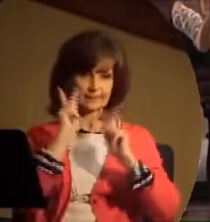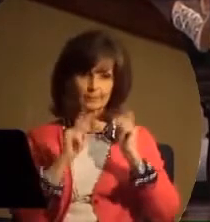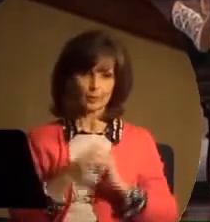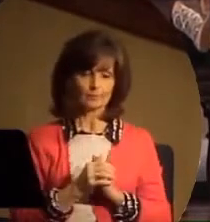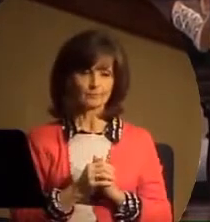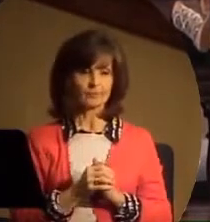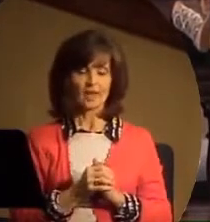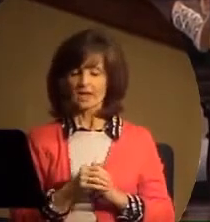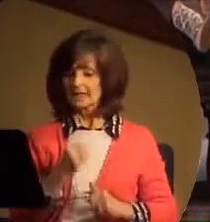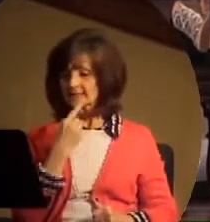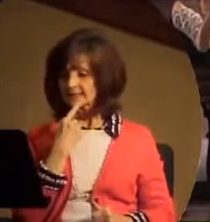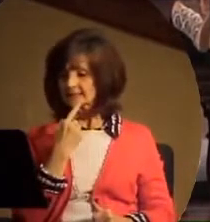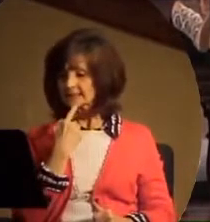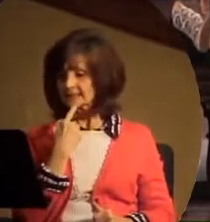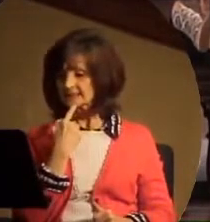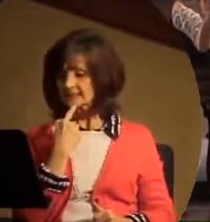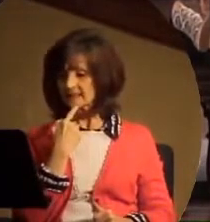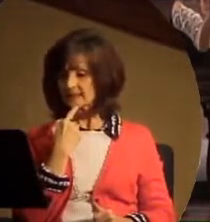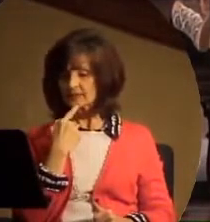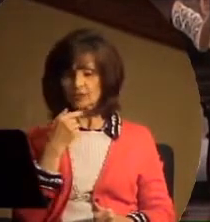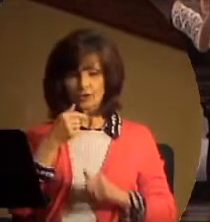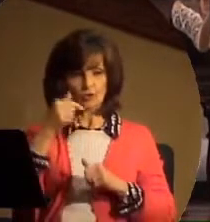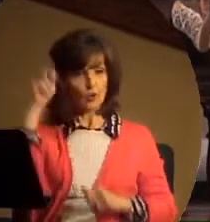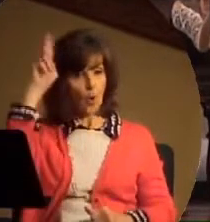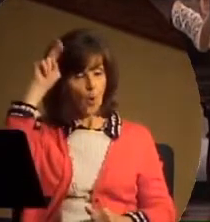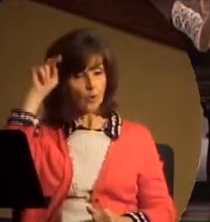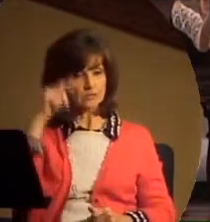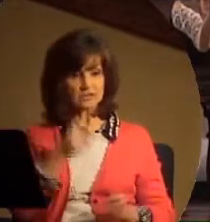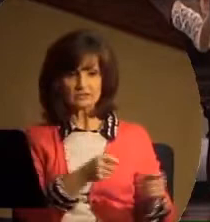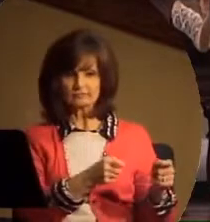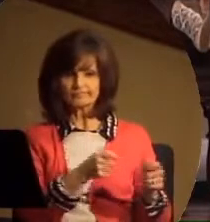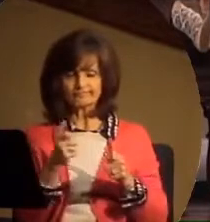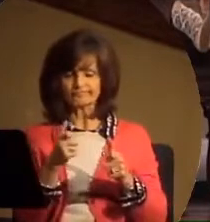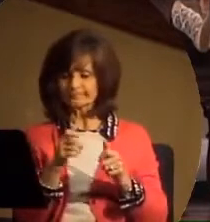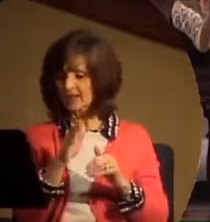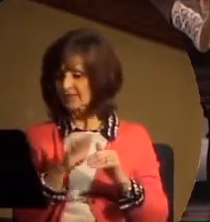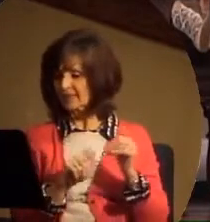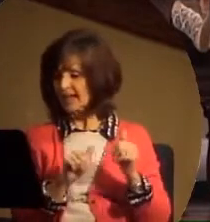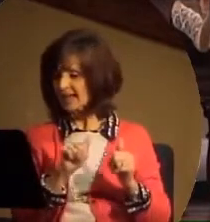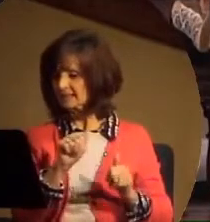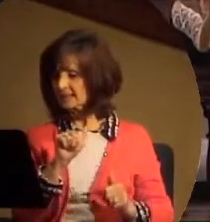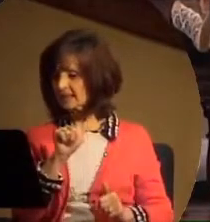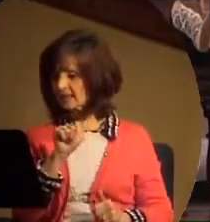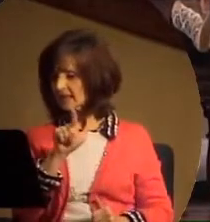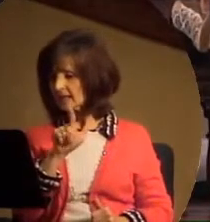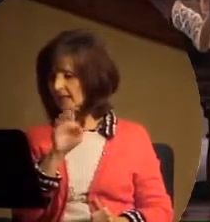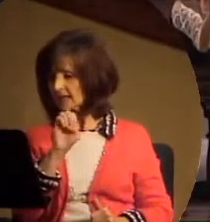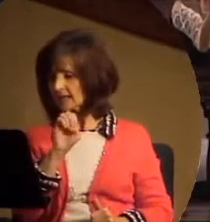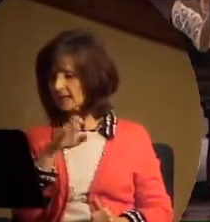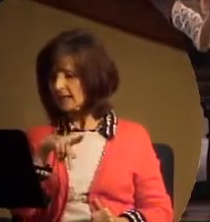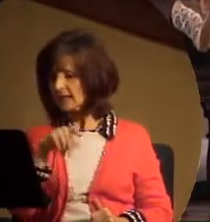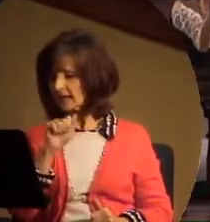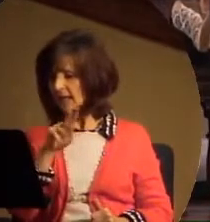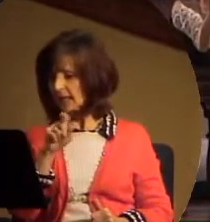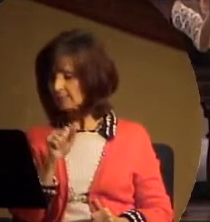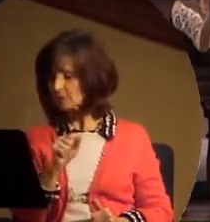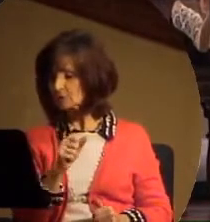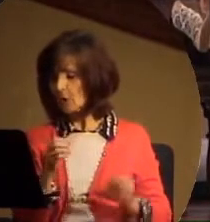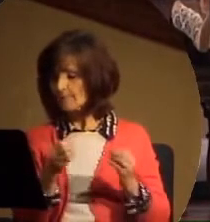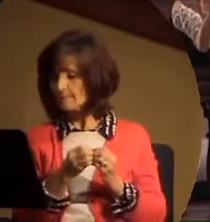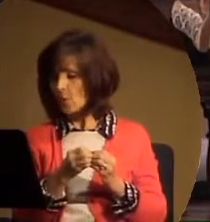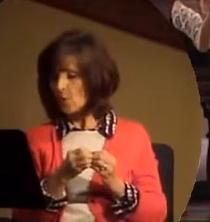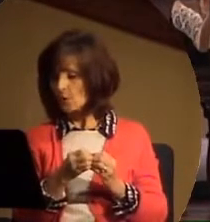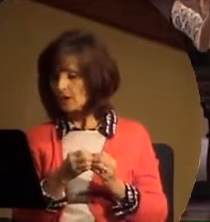dignity shall proceed of themselves. Their horses are swifter than the lepers. He said they're more fierce than the evening